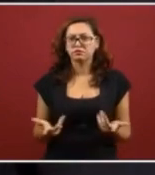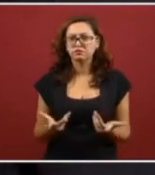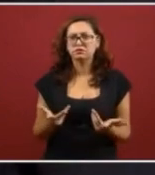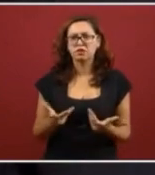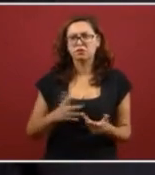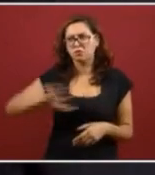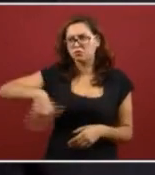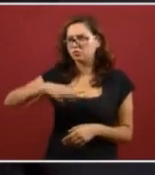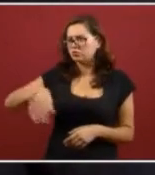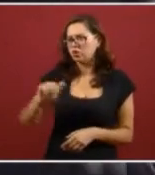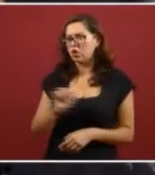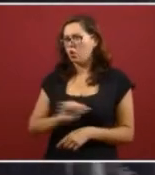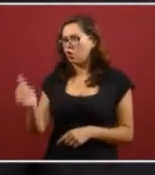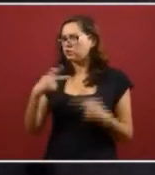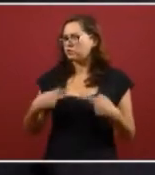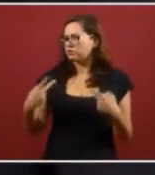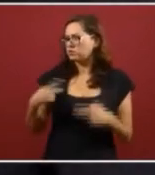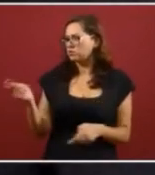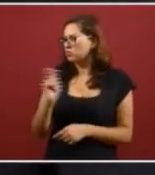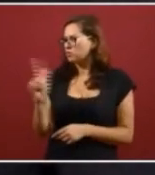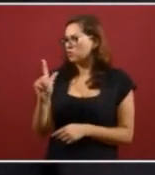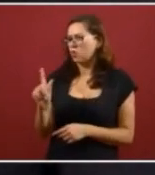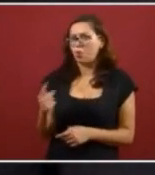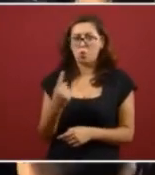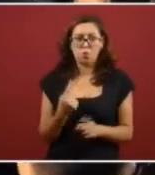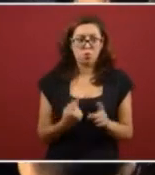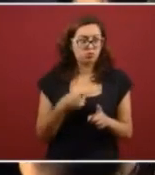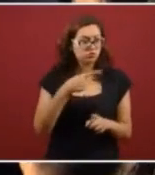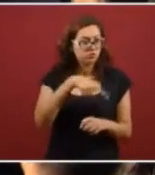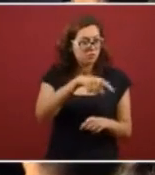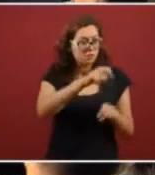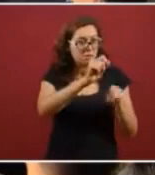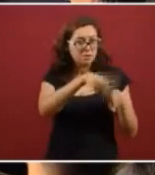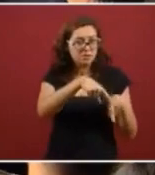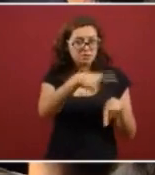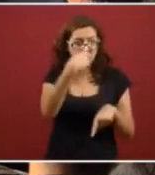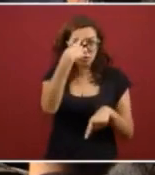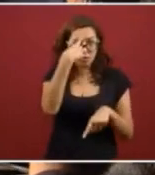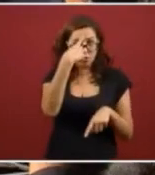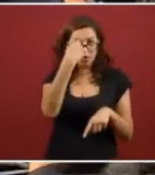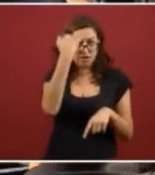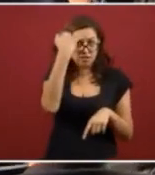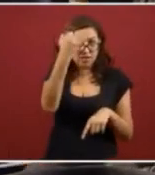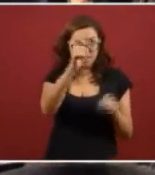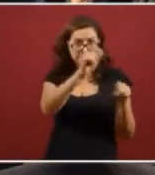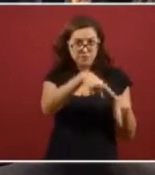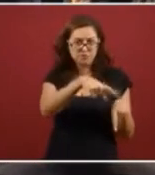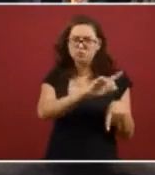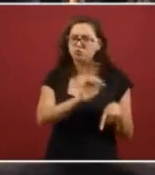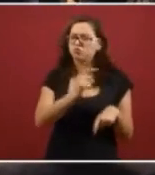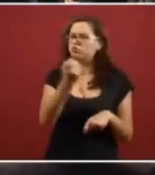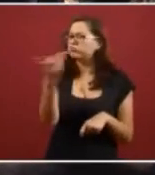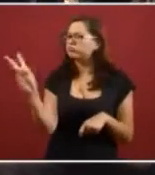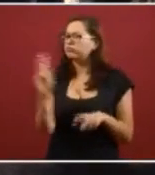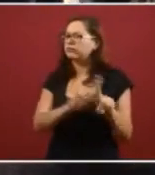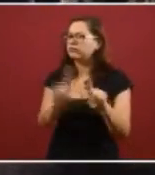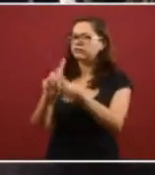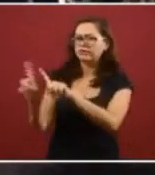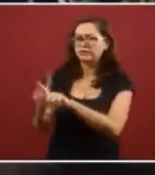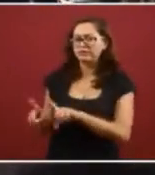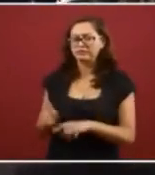profesionistas. Other professionals no solo to participate. Corriente, not just one movement or thinking. That's all that's